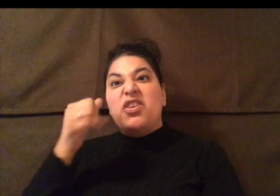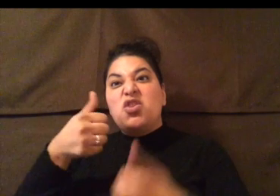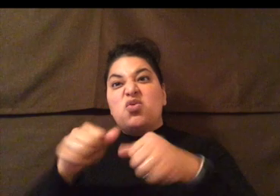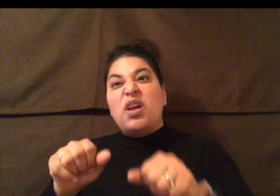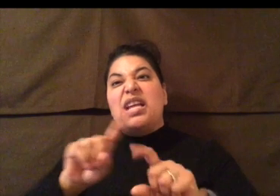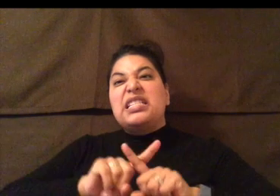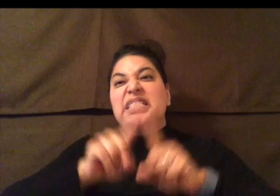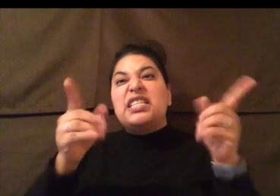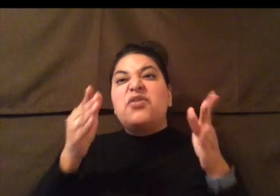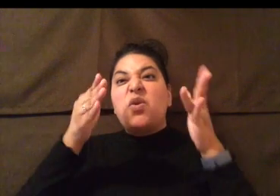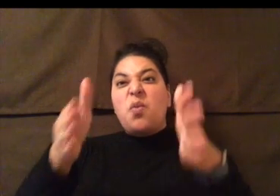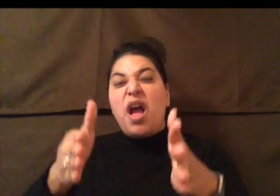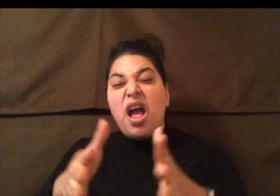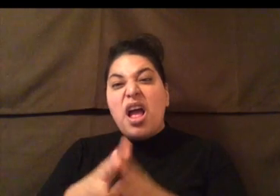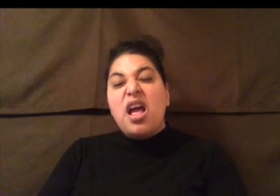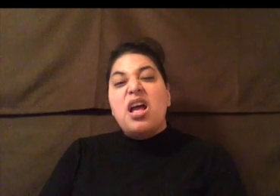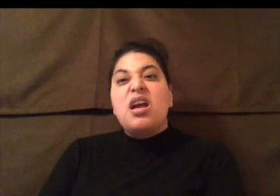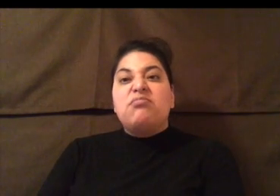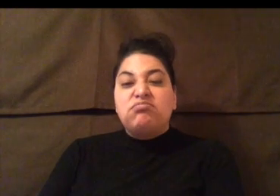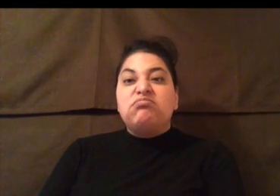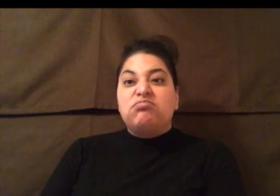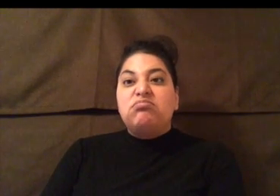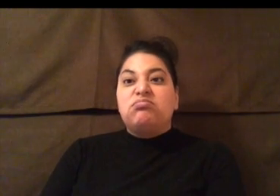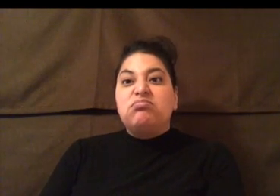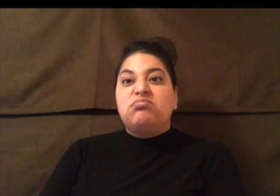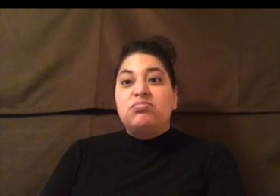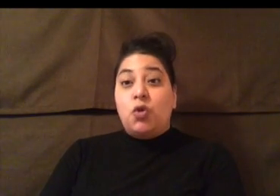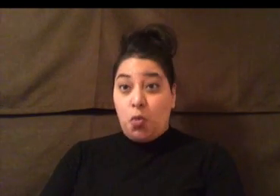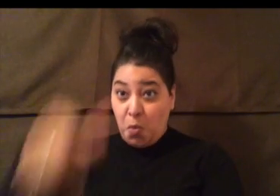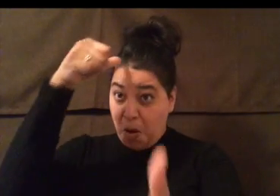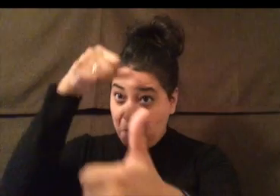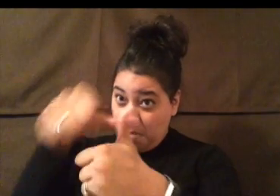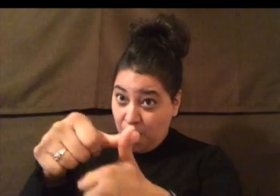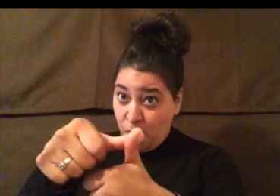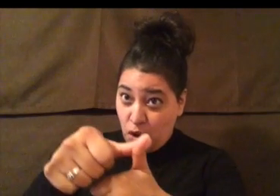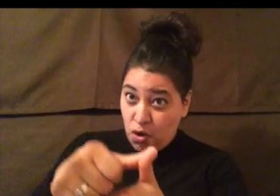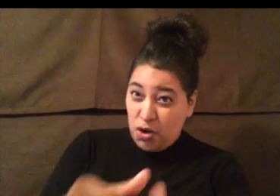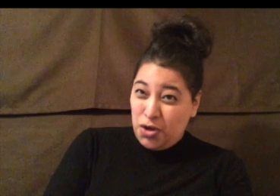minutes. Now, just like before, let's see